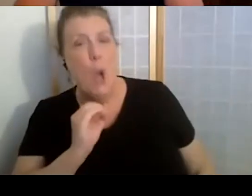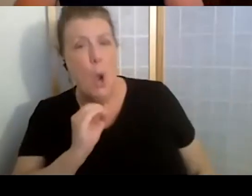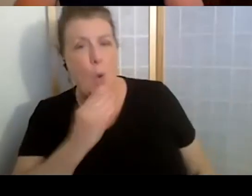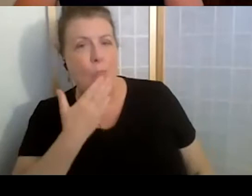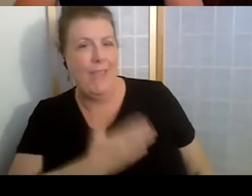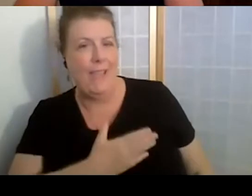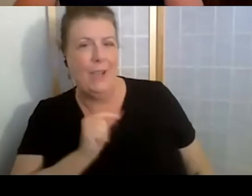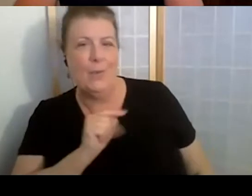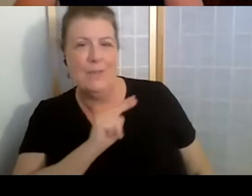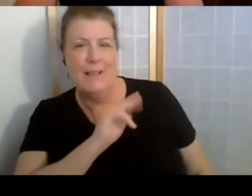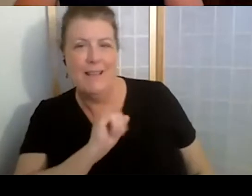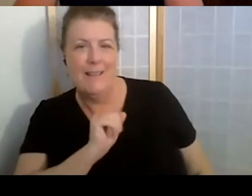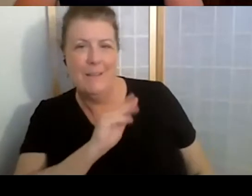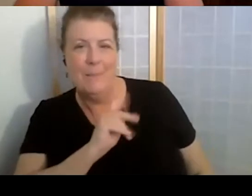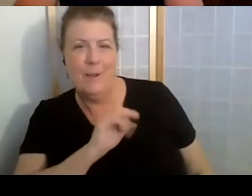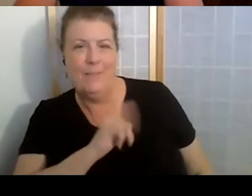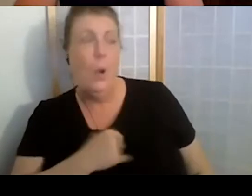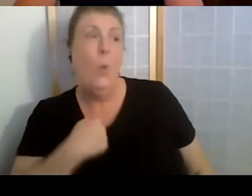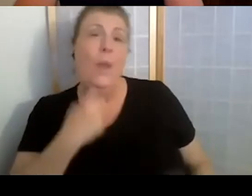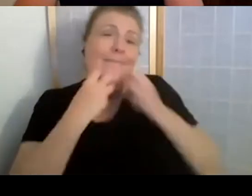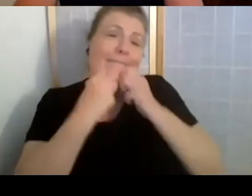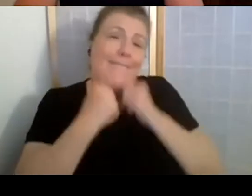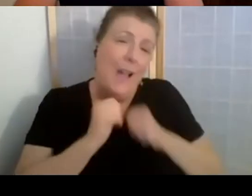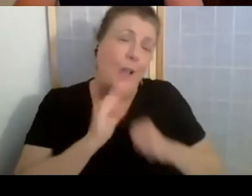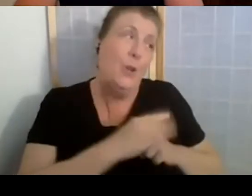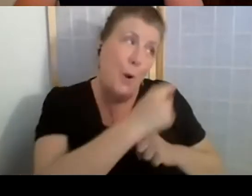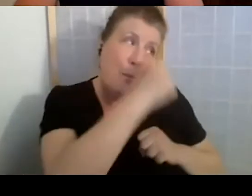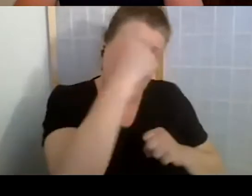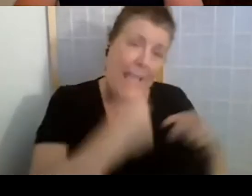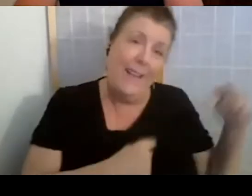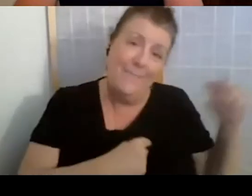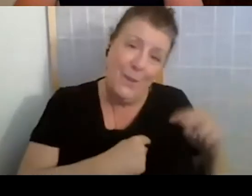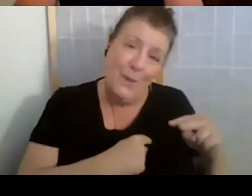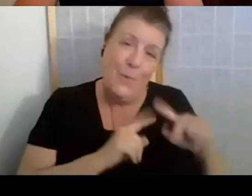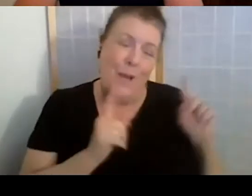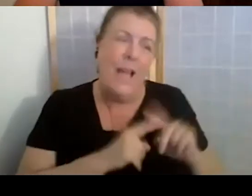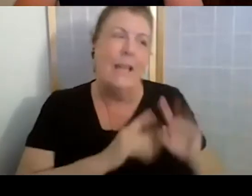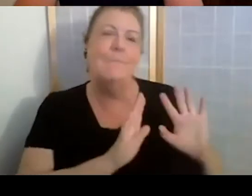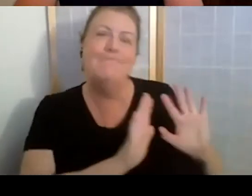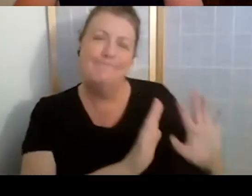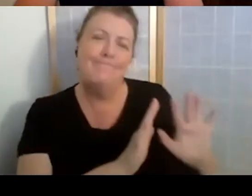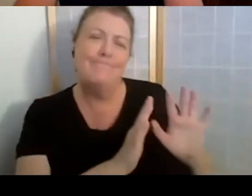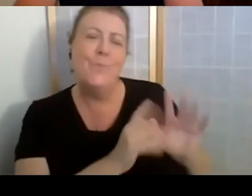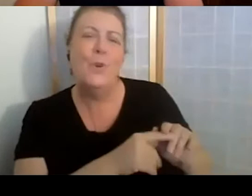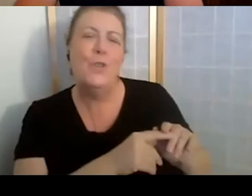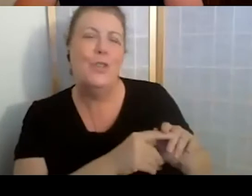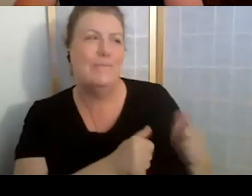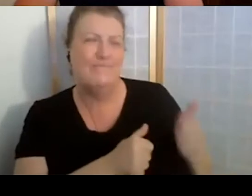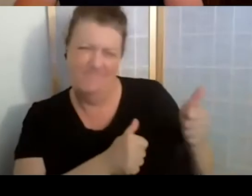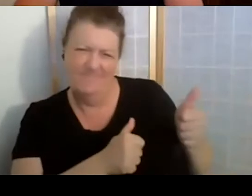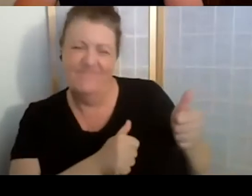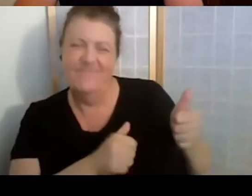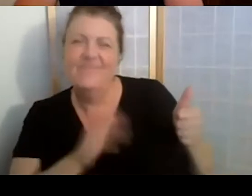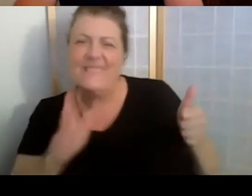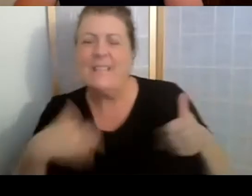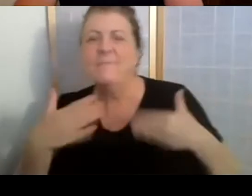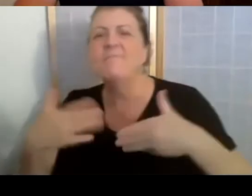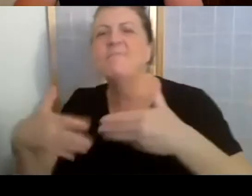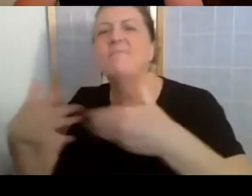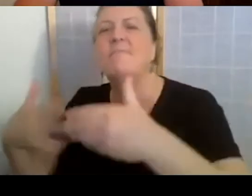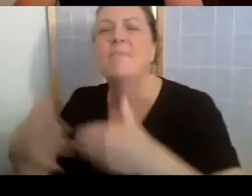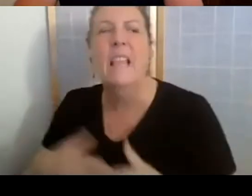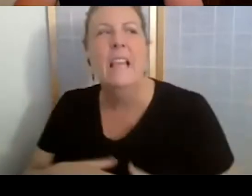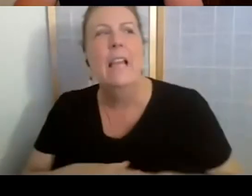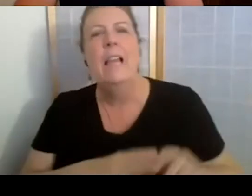and you're just gonna be the silent person in the room or the person that speaks, but that like in a, the frequency of your voice is